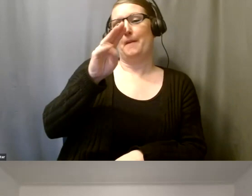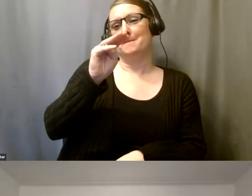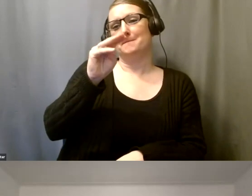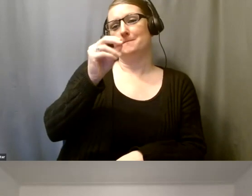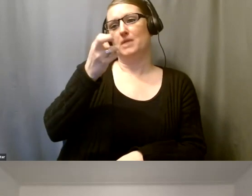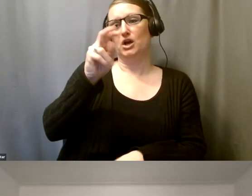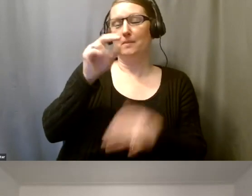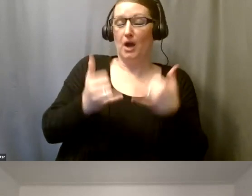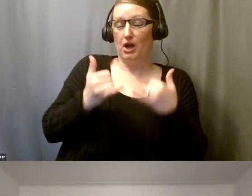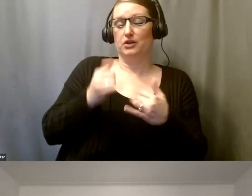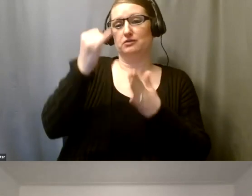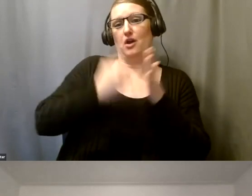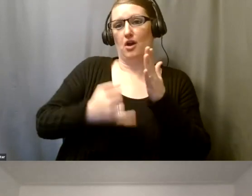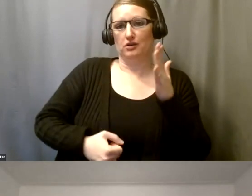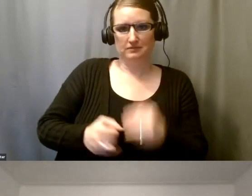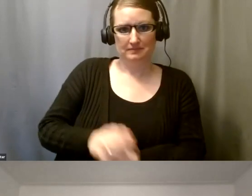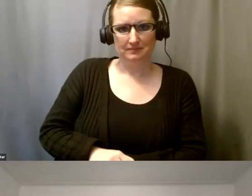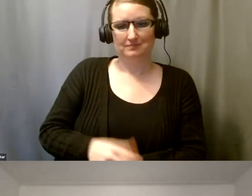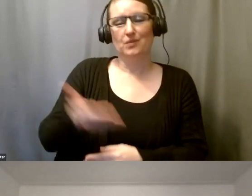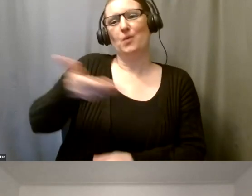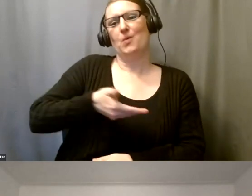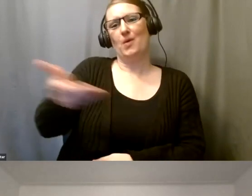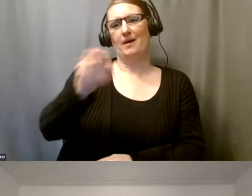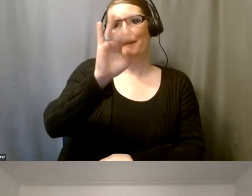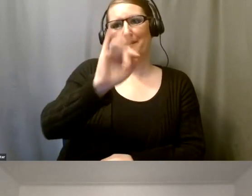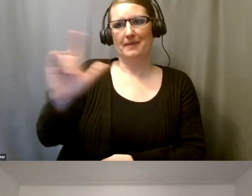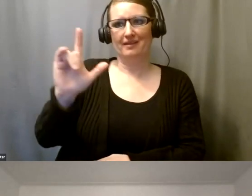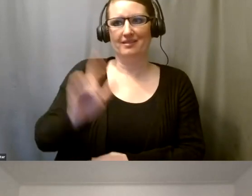Oscar Owl. Welcome, Bill.